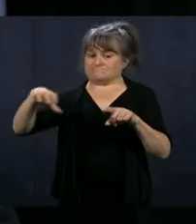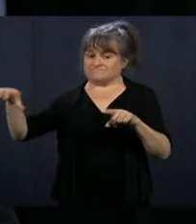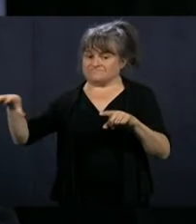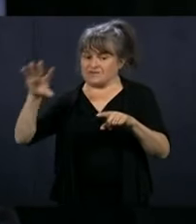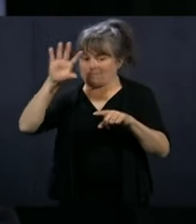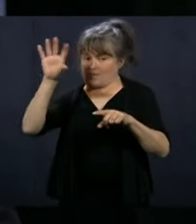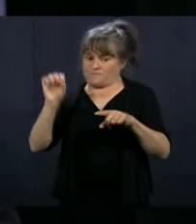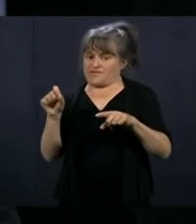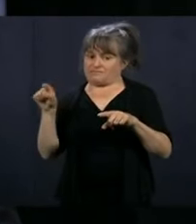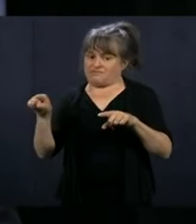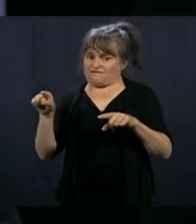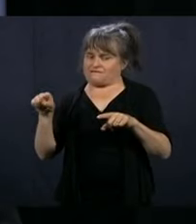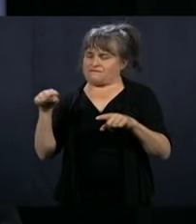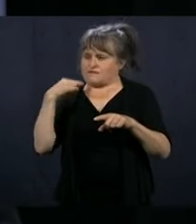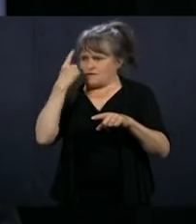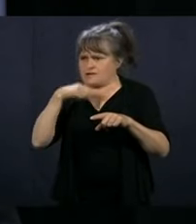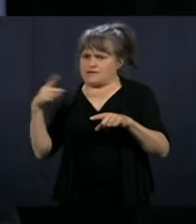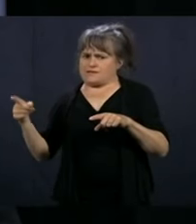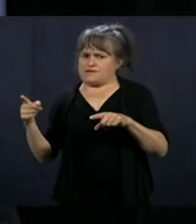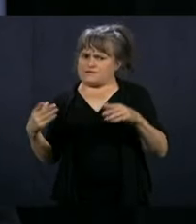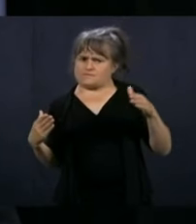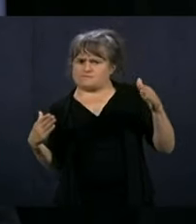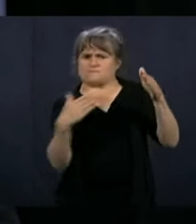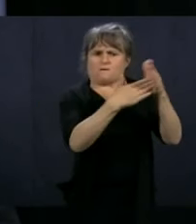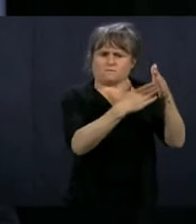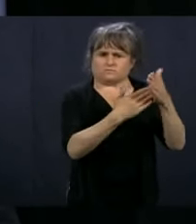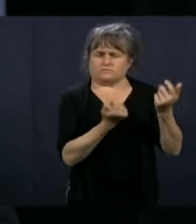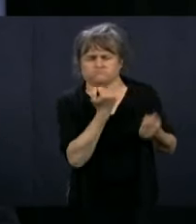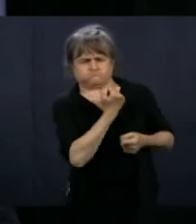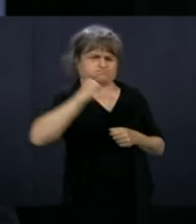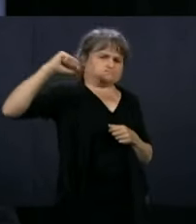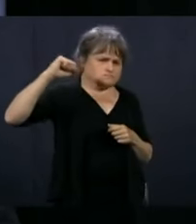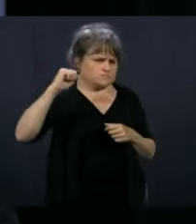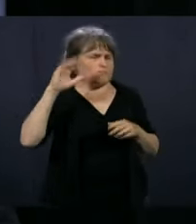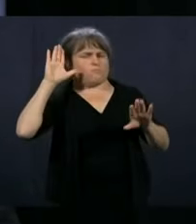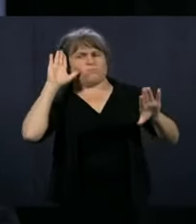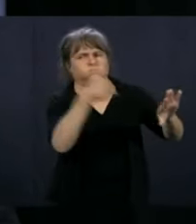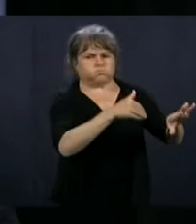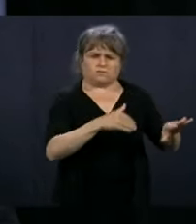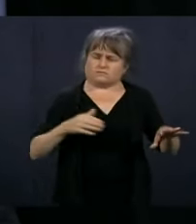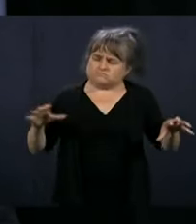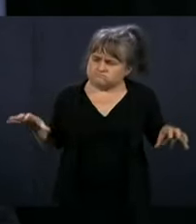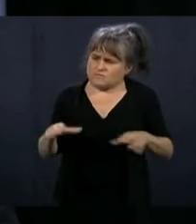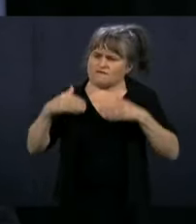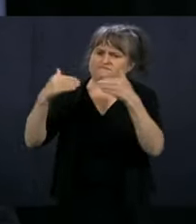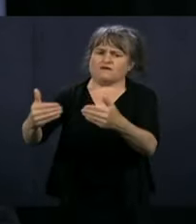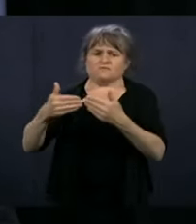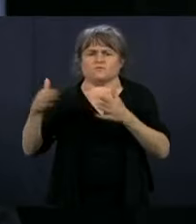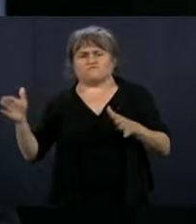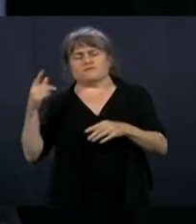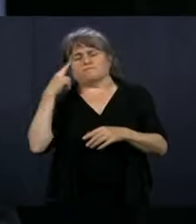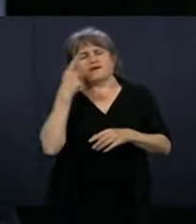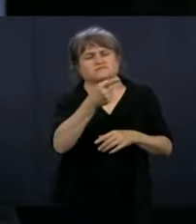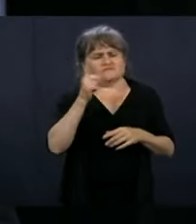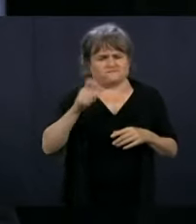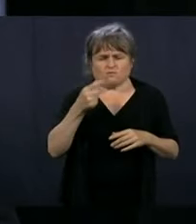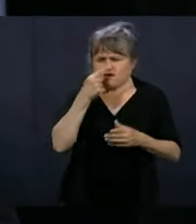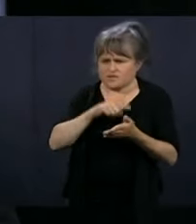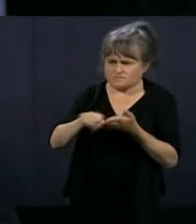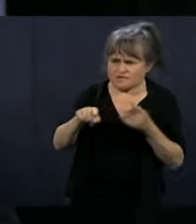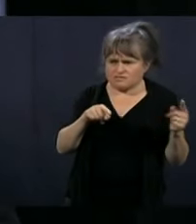disobey. If that is the case, are you going to be sending people to give them fines or sending inspectors of the